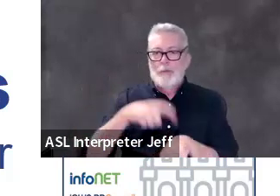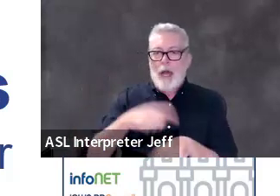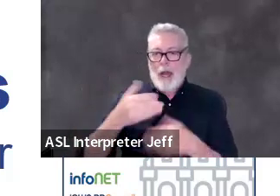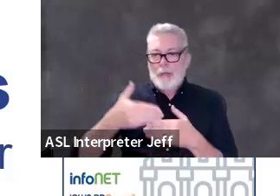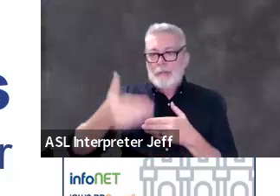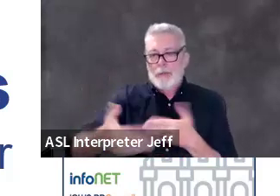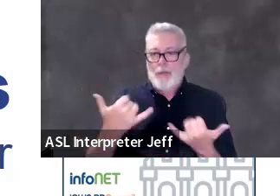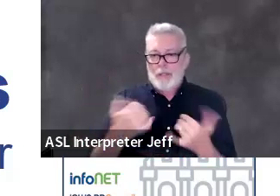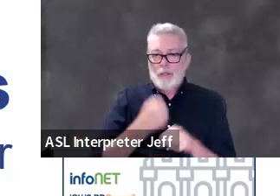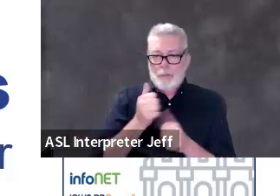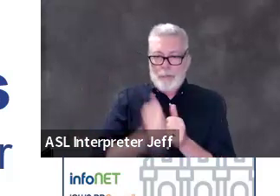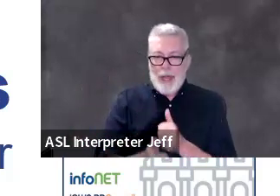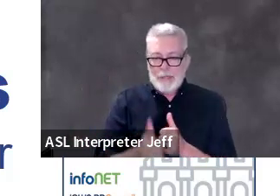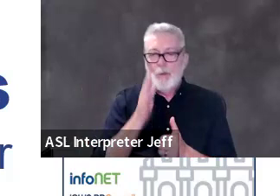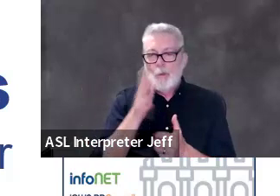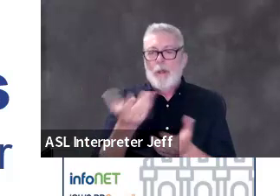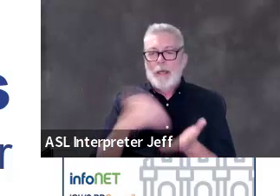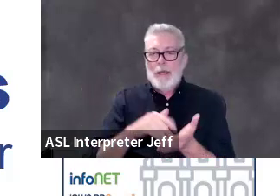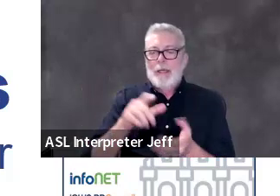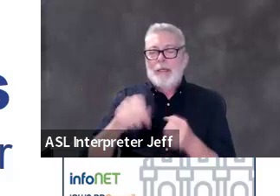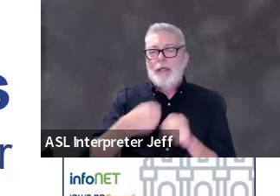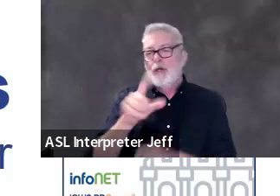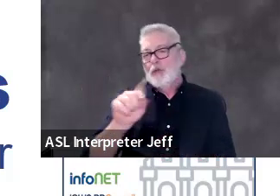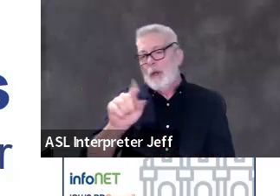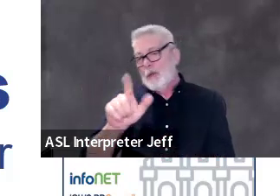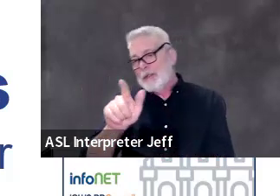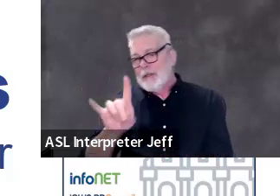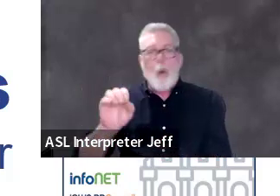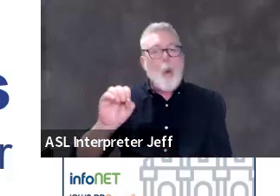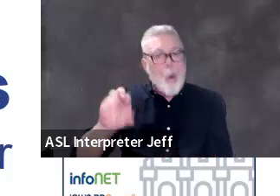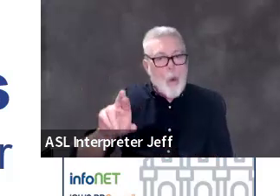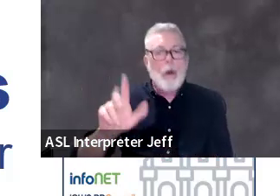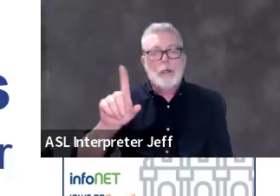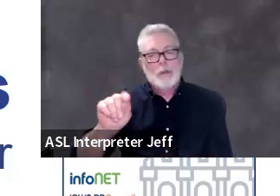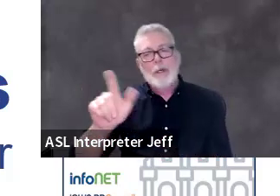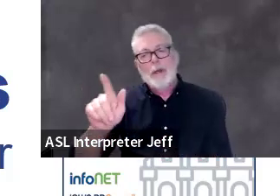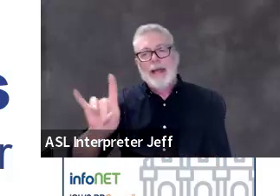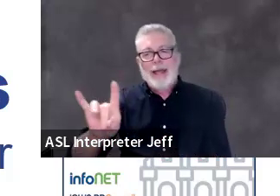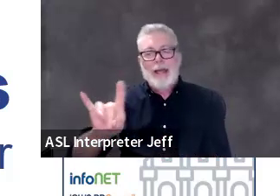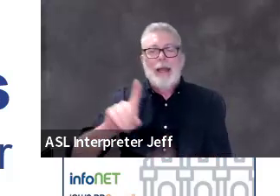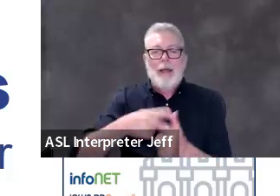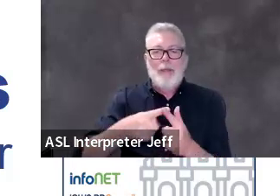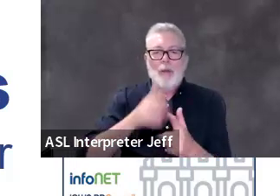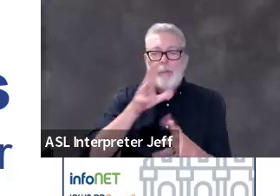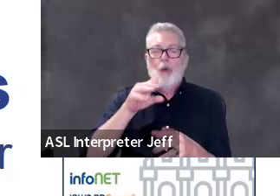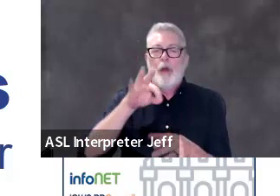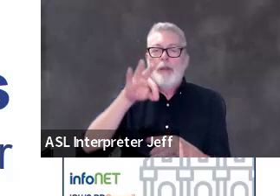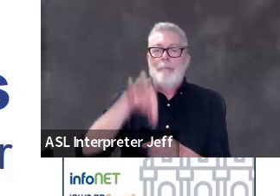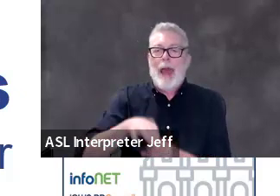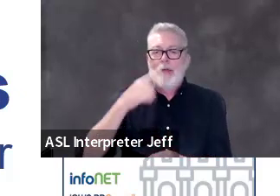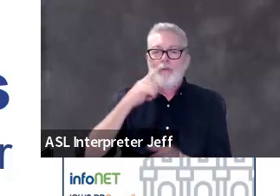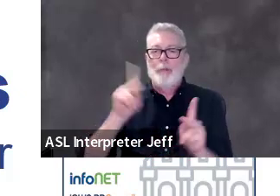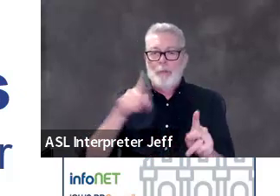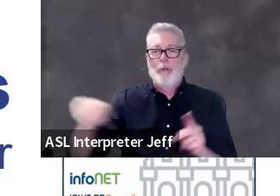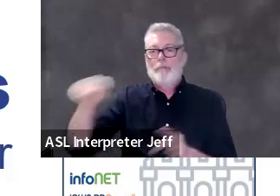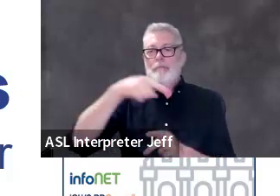this year, it has to pass again in 27 or 28, and then it'll go on the ballot for people to vote on it, either